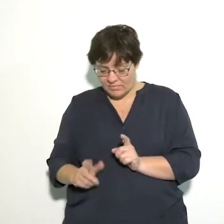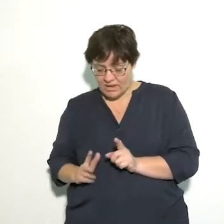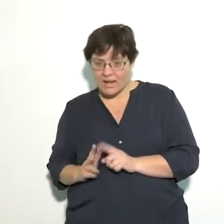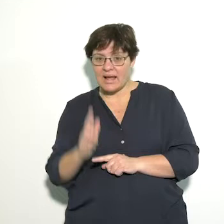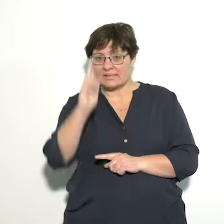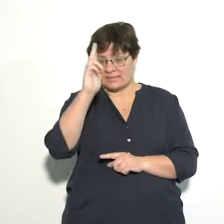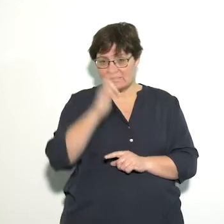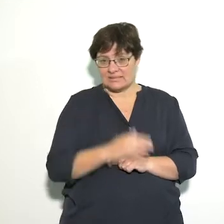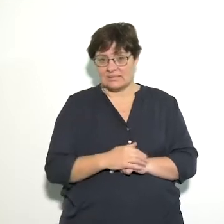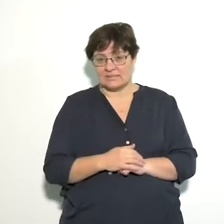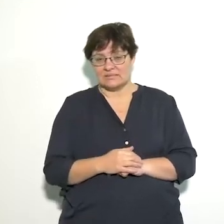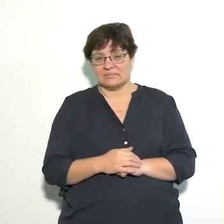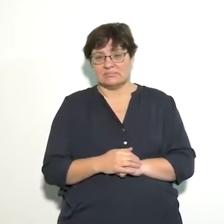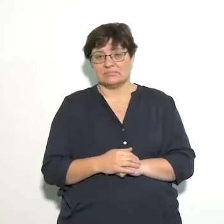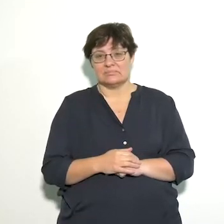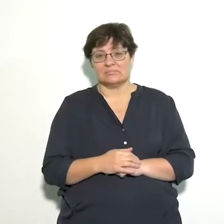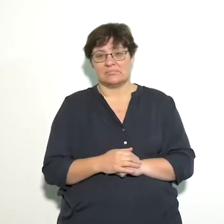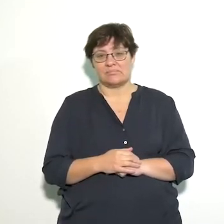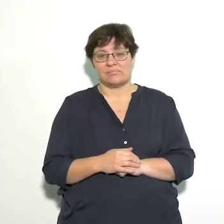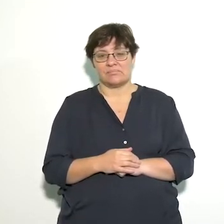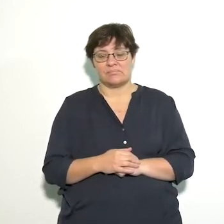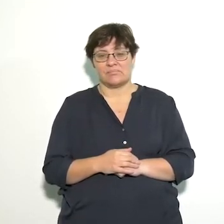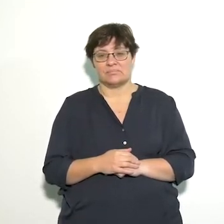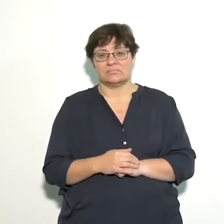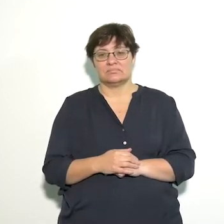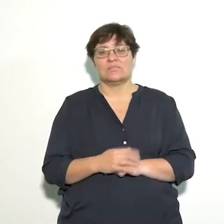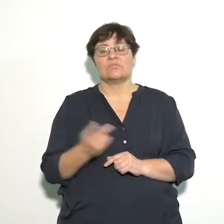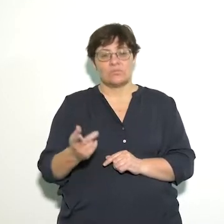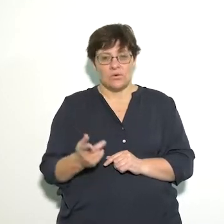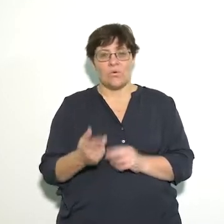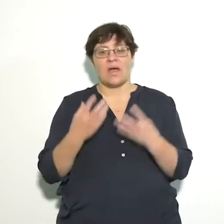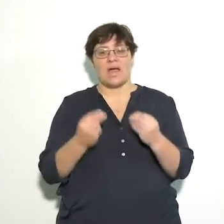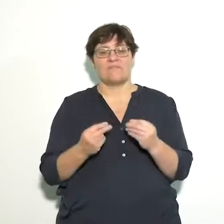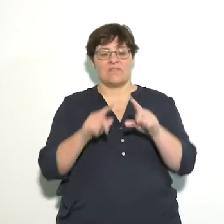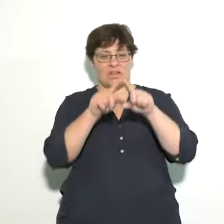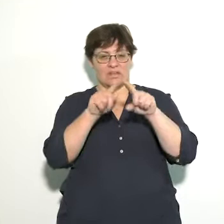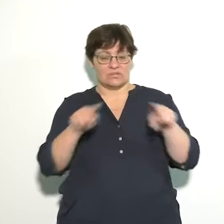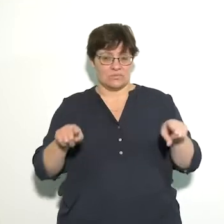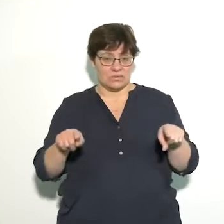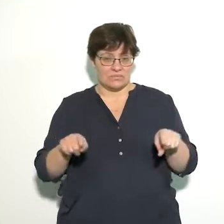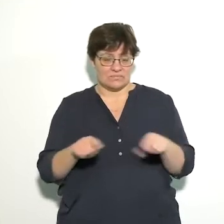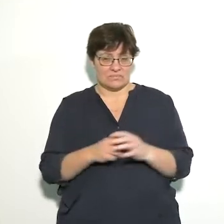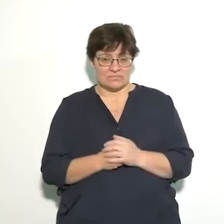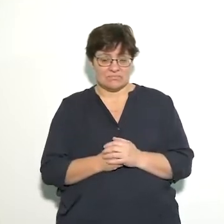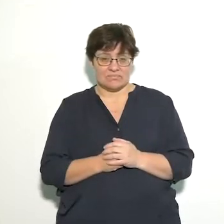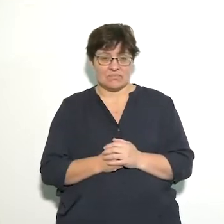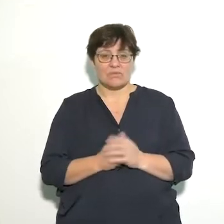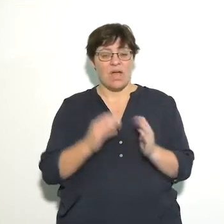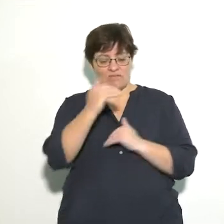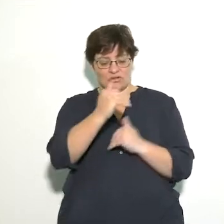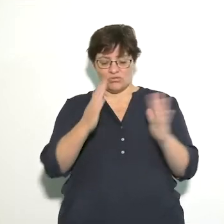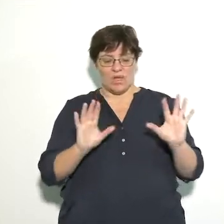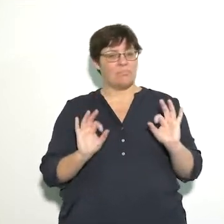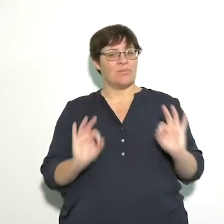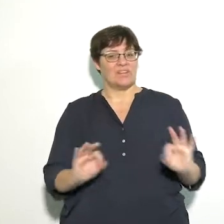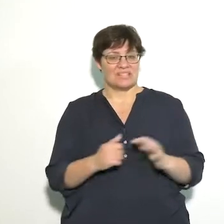we've just got this rectangular bit at the bottom, and that's what we cut out to get our square. So I've got one here already that I've cut